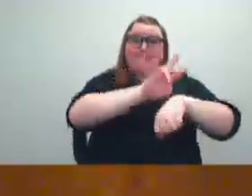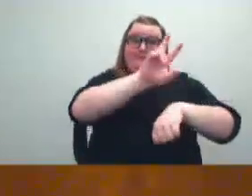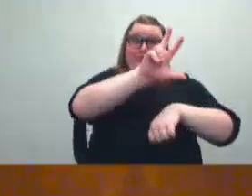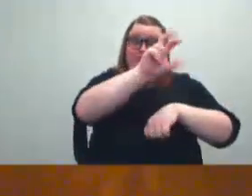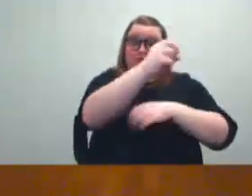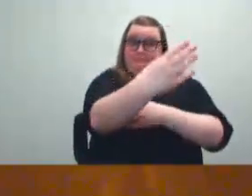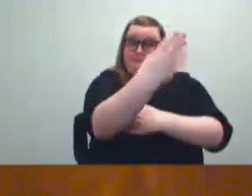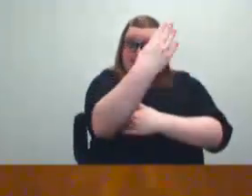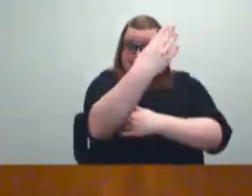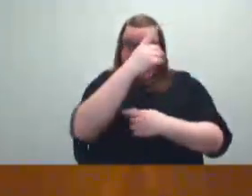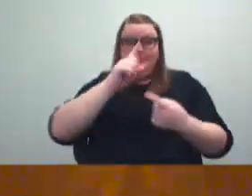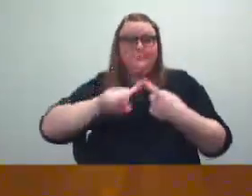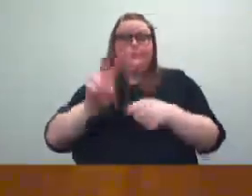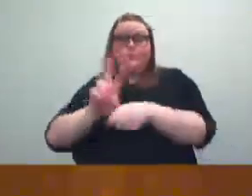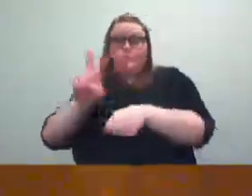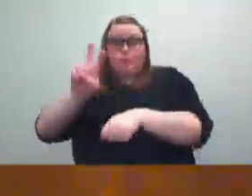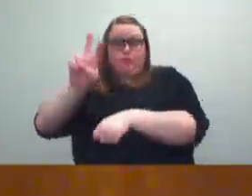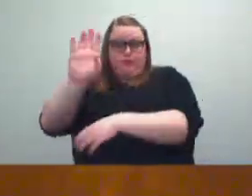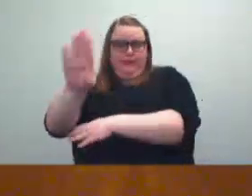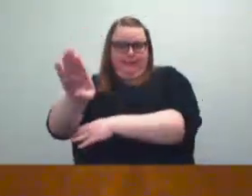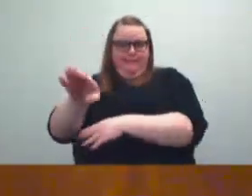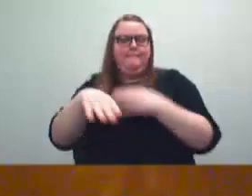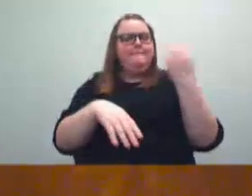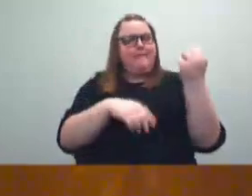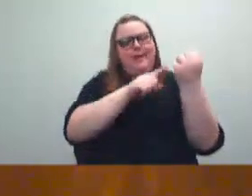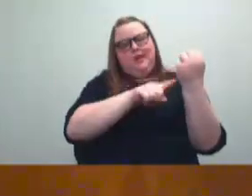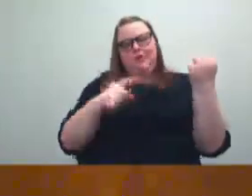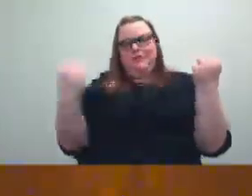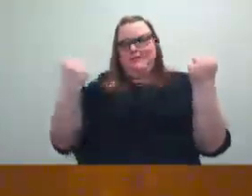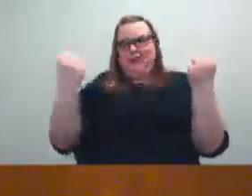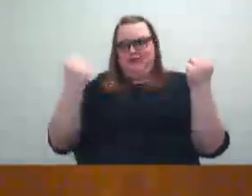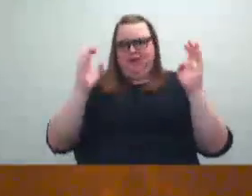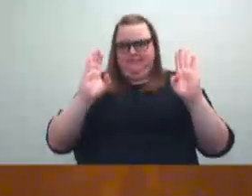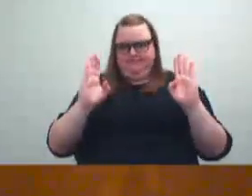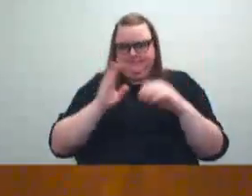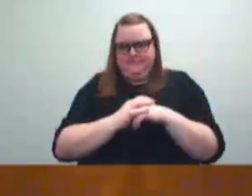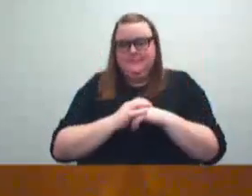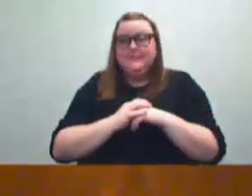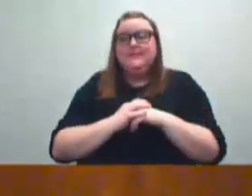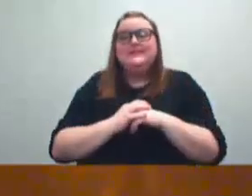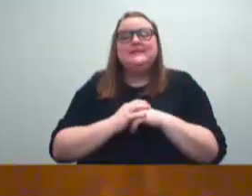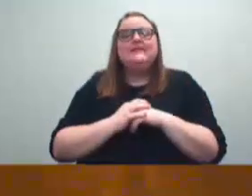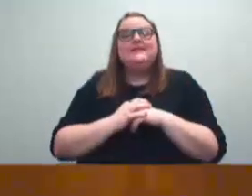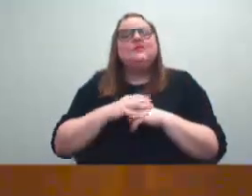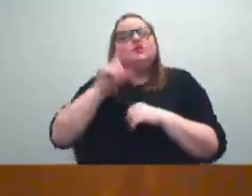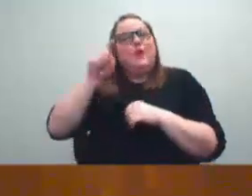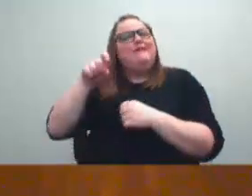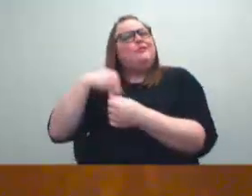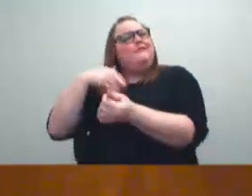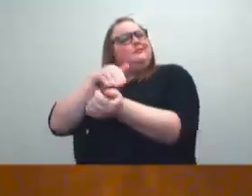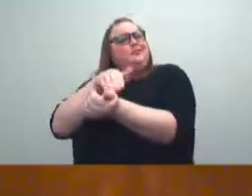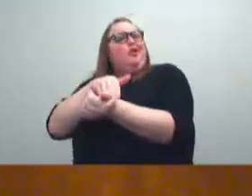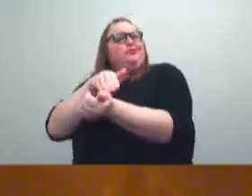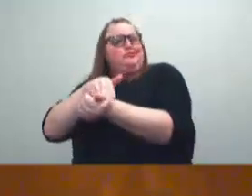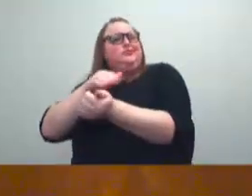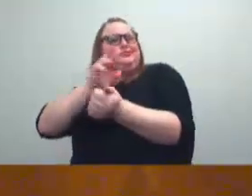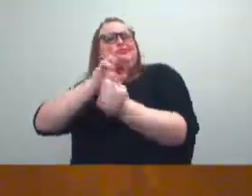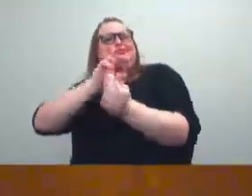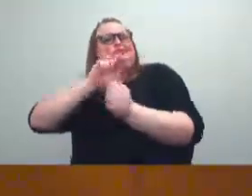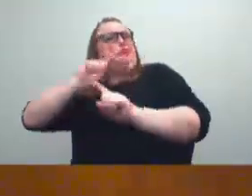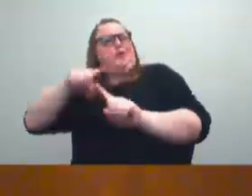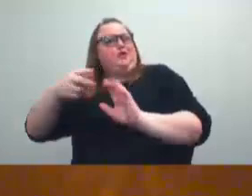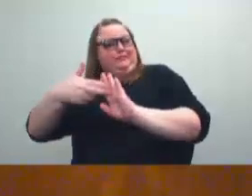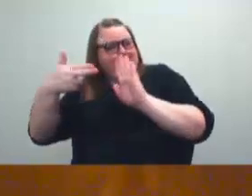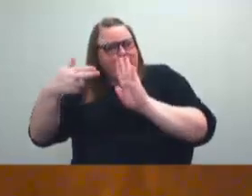evaluate those hours as we go. So that's the best place for drive-through testing. You do need a physician order to go through there. Call your physician. We